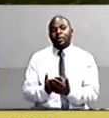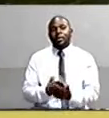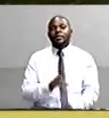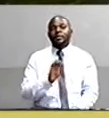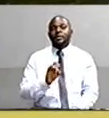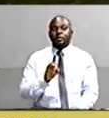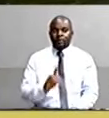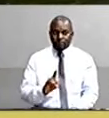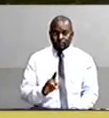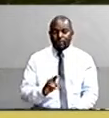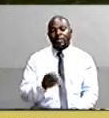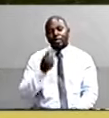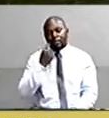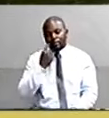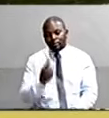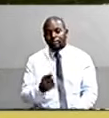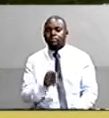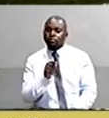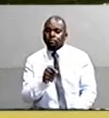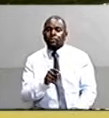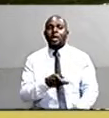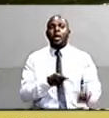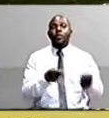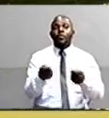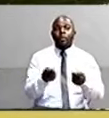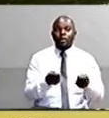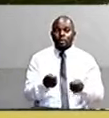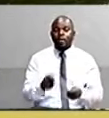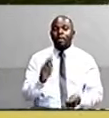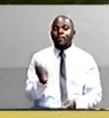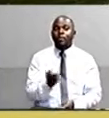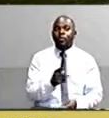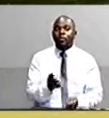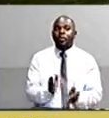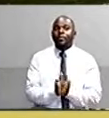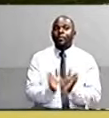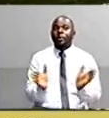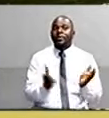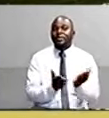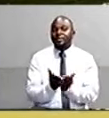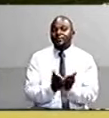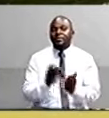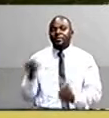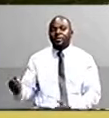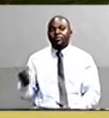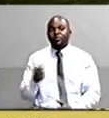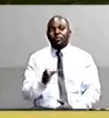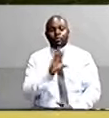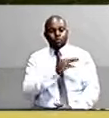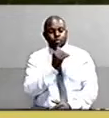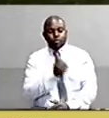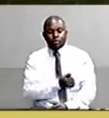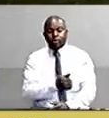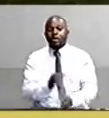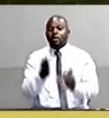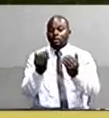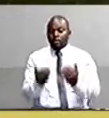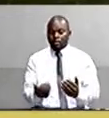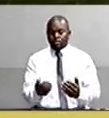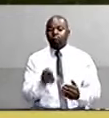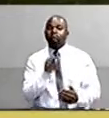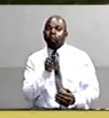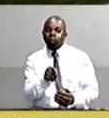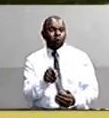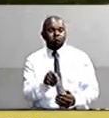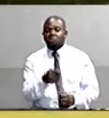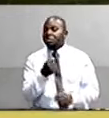go and ensure that this is regularized by both the public service and appointing authority. And apparently it seems this has